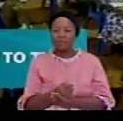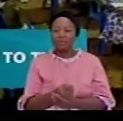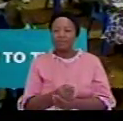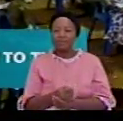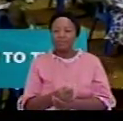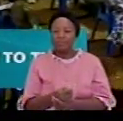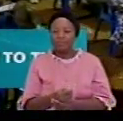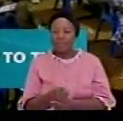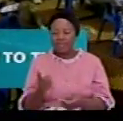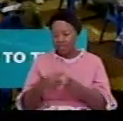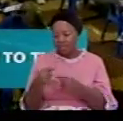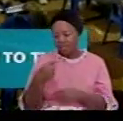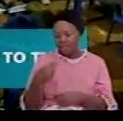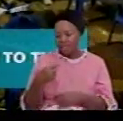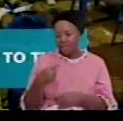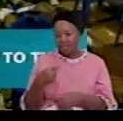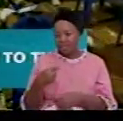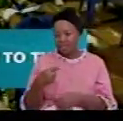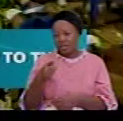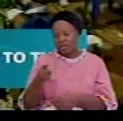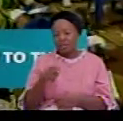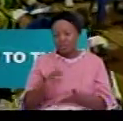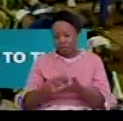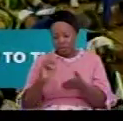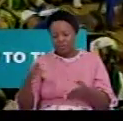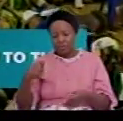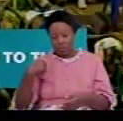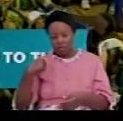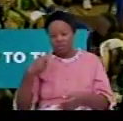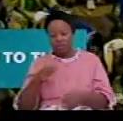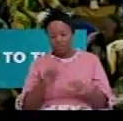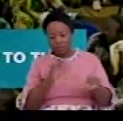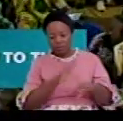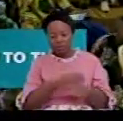And he says, you remove your clothes, you put on this one.